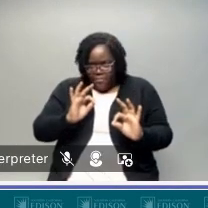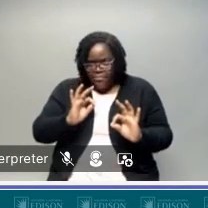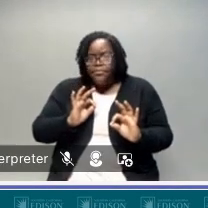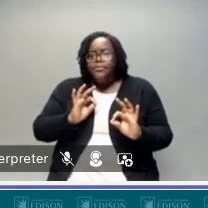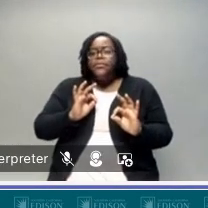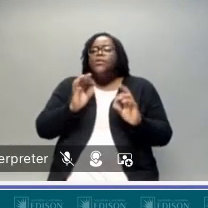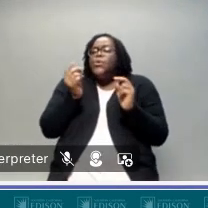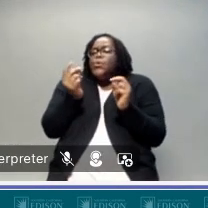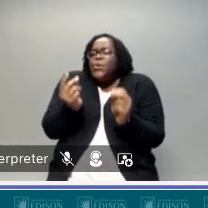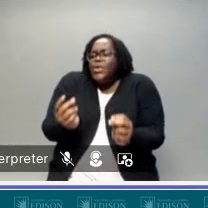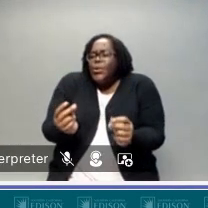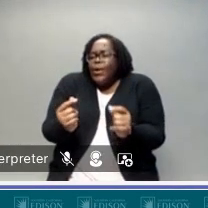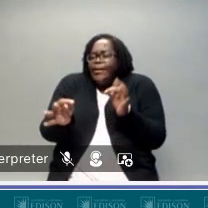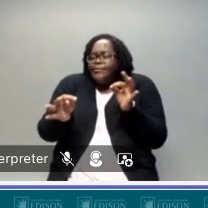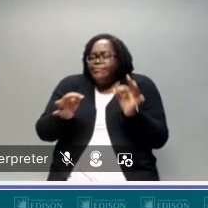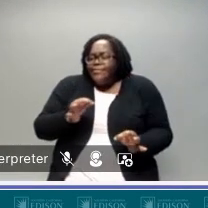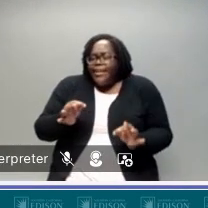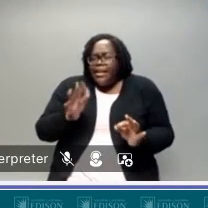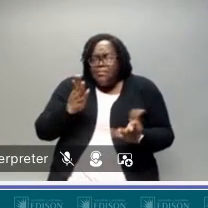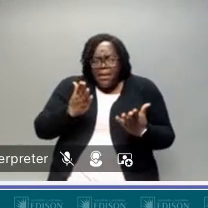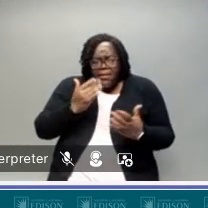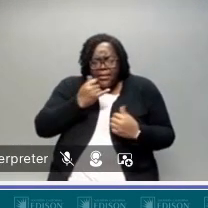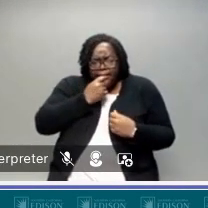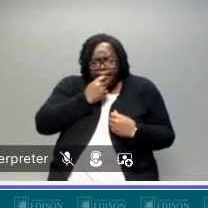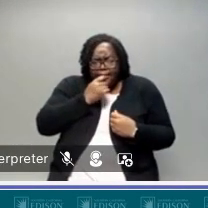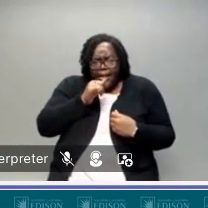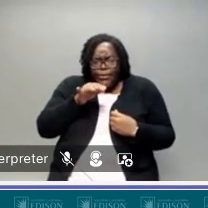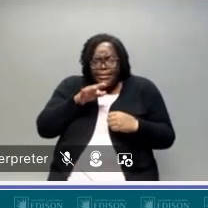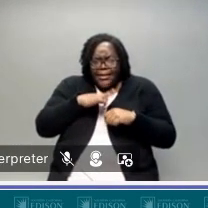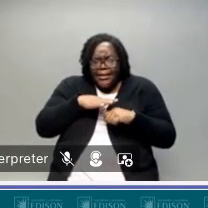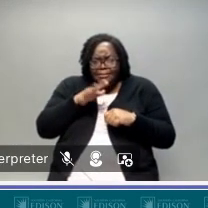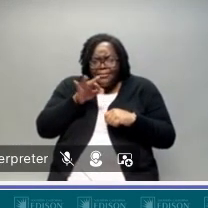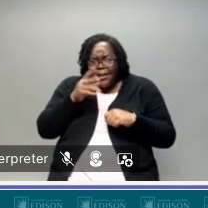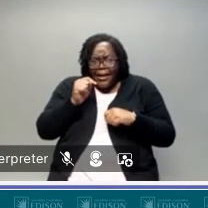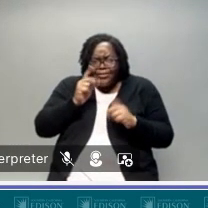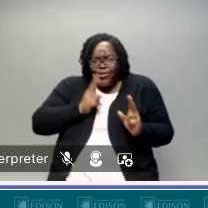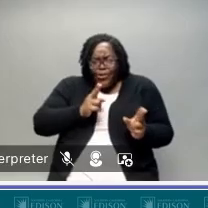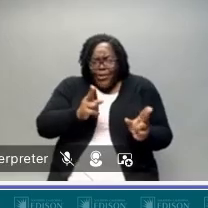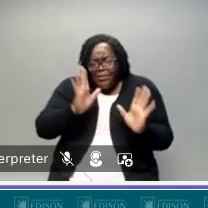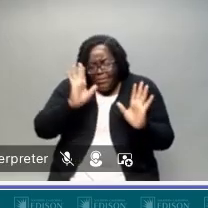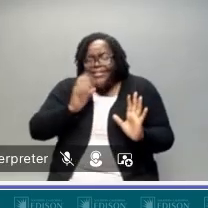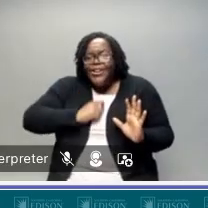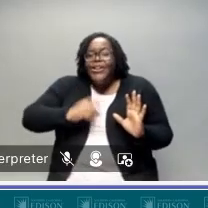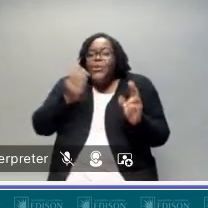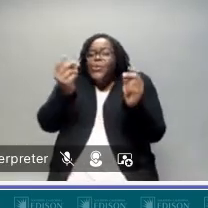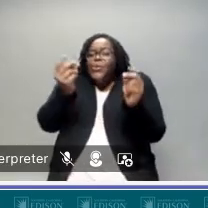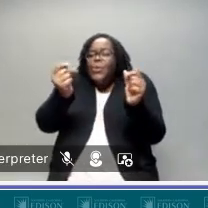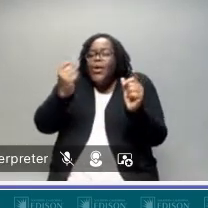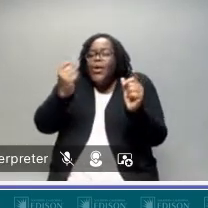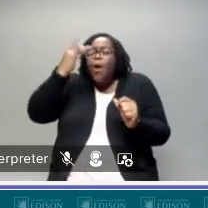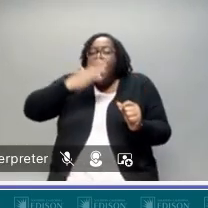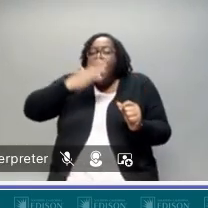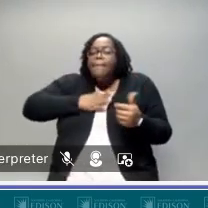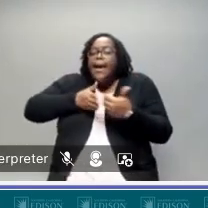Very quickly, maybe that was a hint. Very quickly, this is, why does my neighbor have